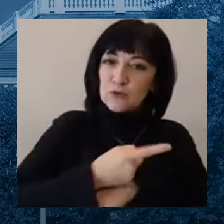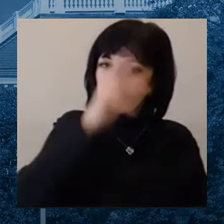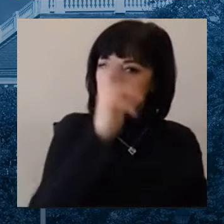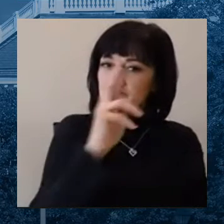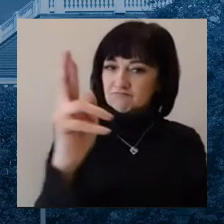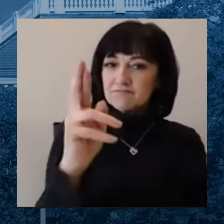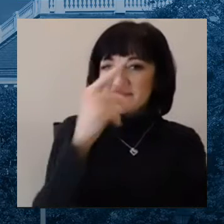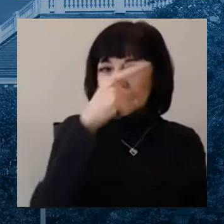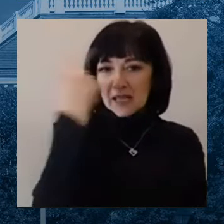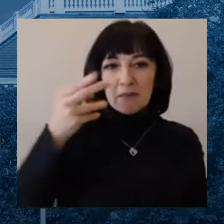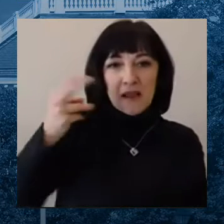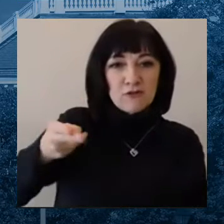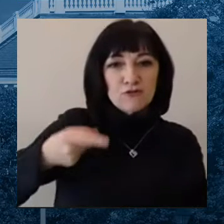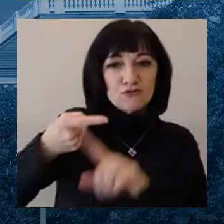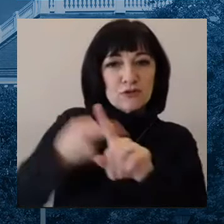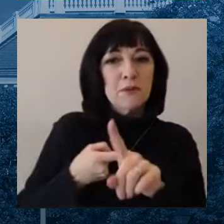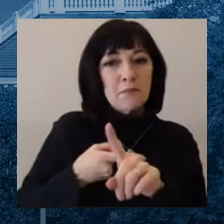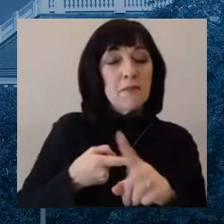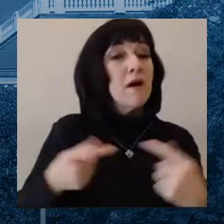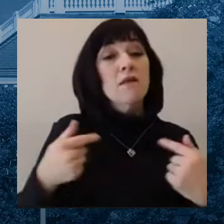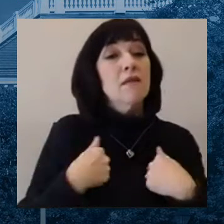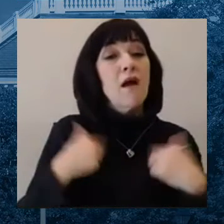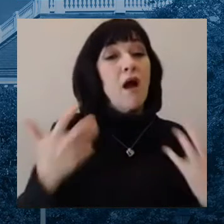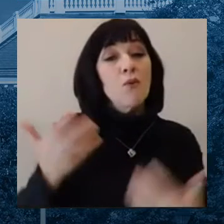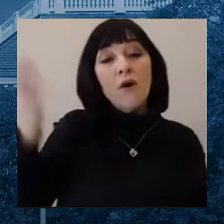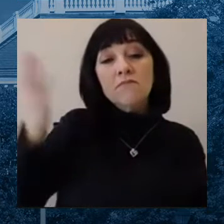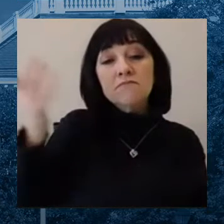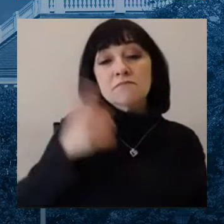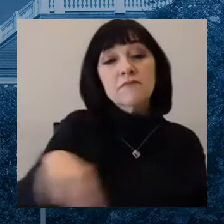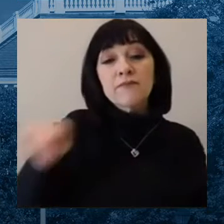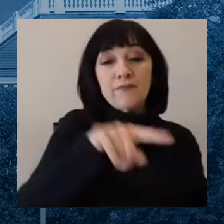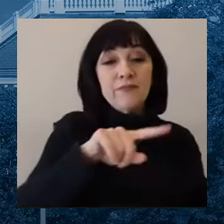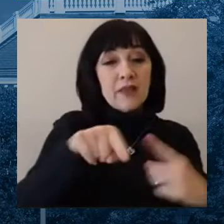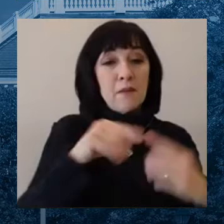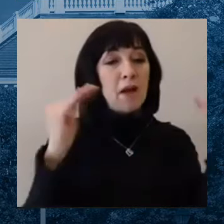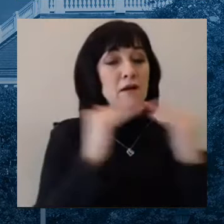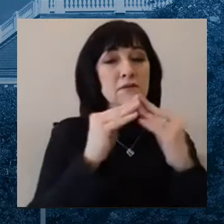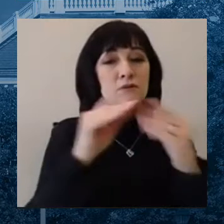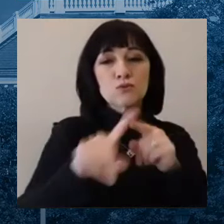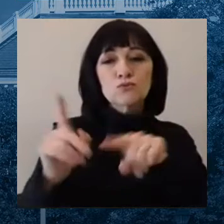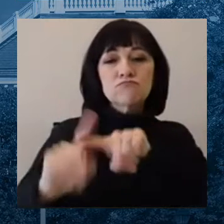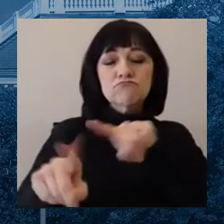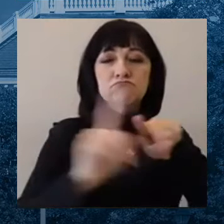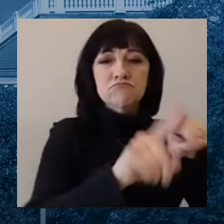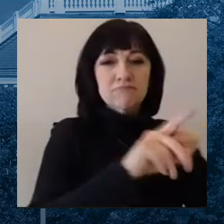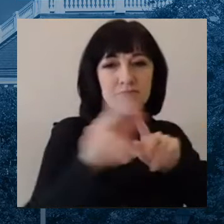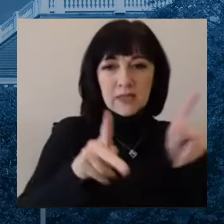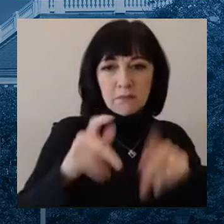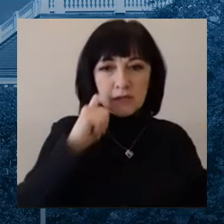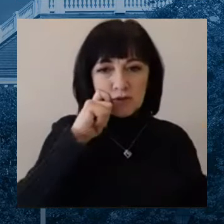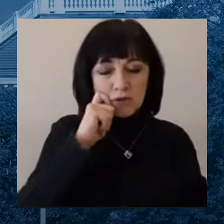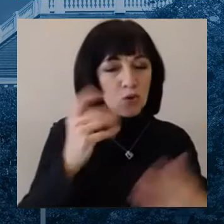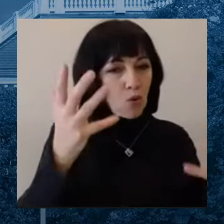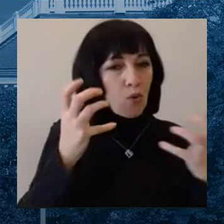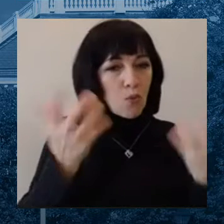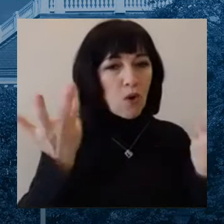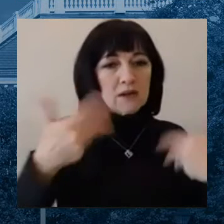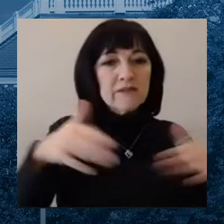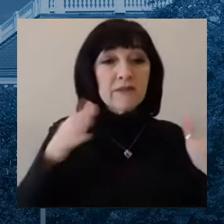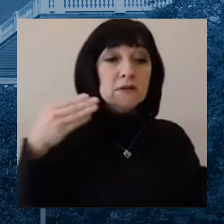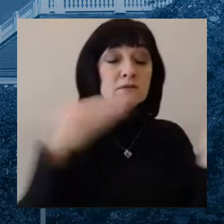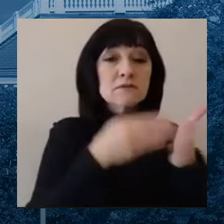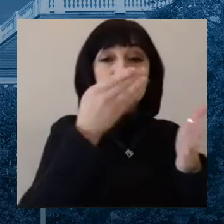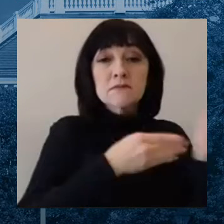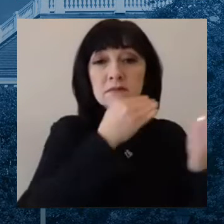Month. I speak for the Southern Delaware Alliance for Racial Justice, which has as its vision to end racism and its